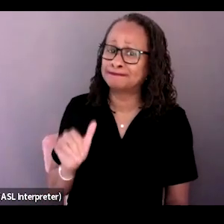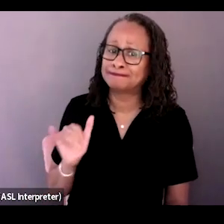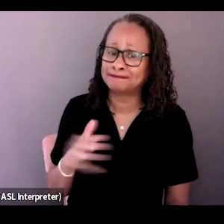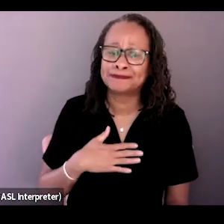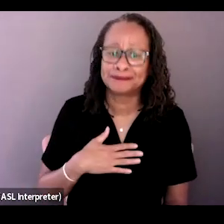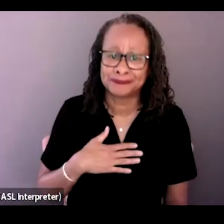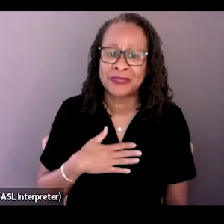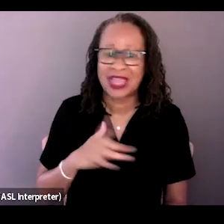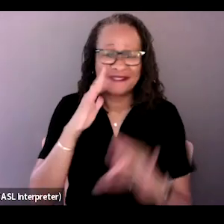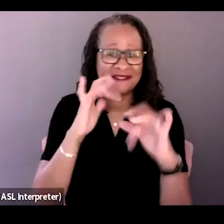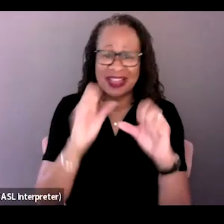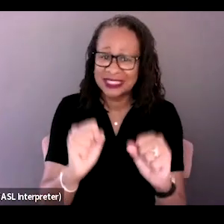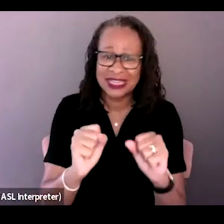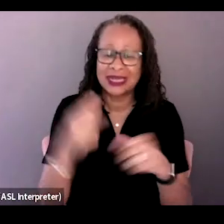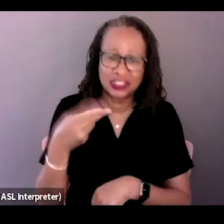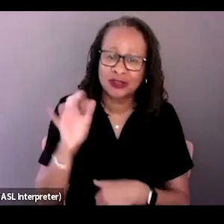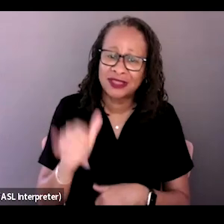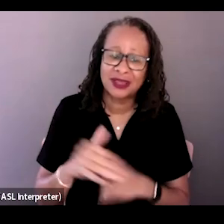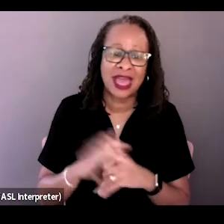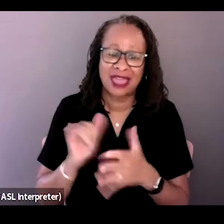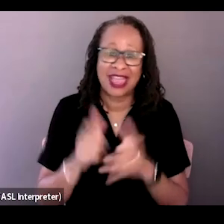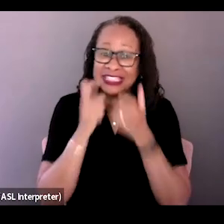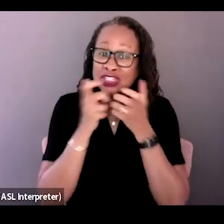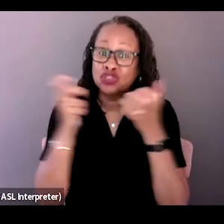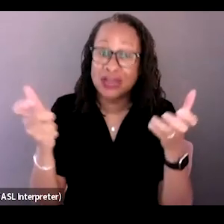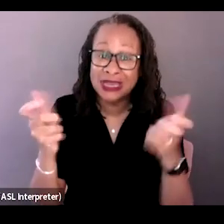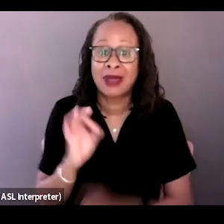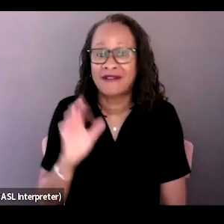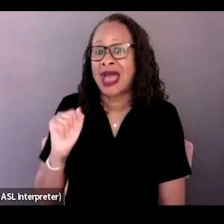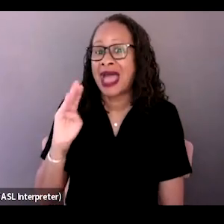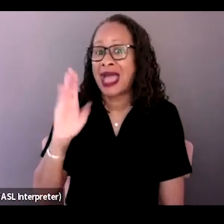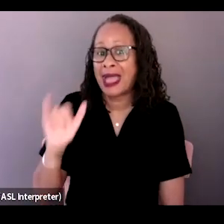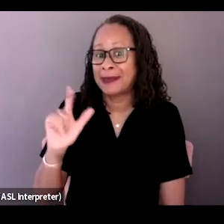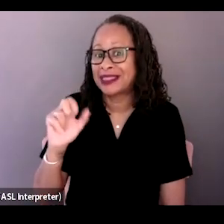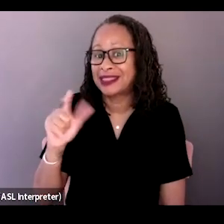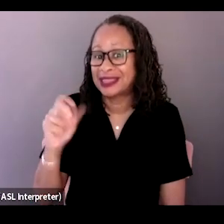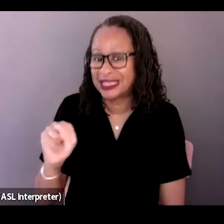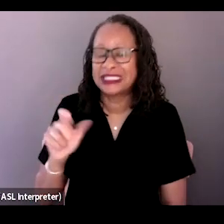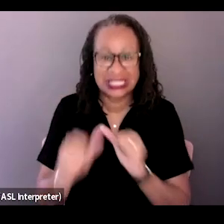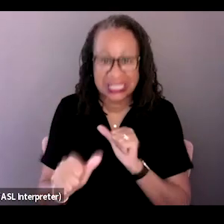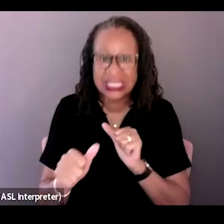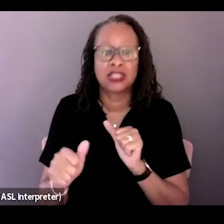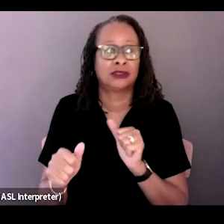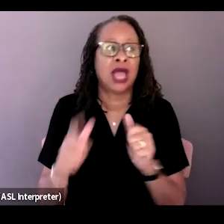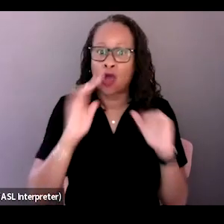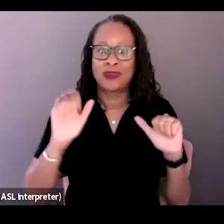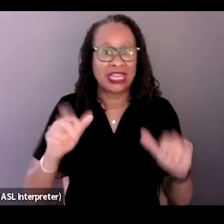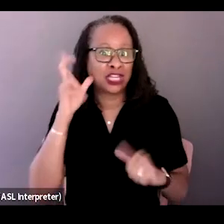it's a fascinating history. That scream of Abbey Lincoln still echoes. I hope that they can hear it today in the